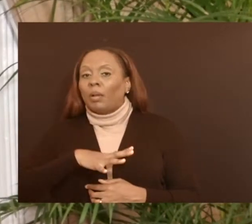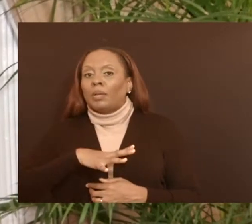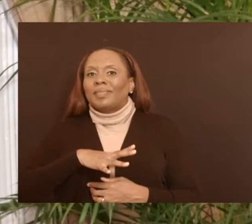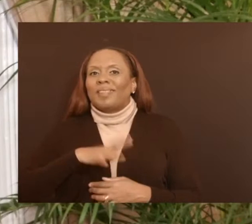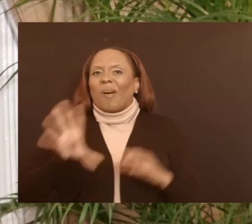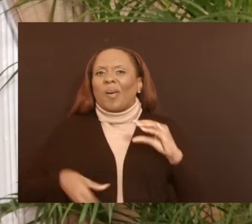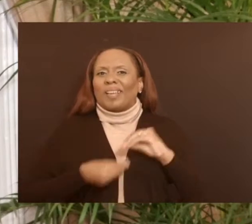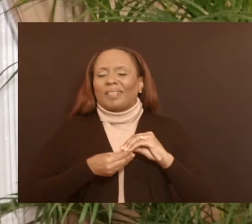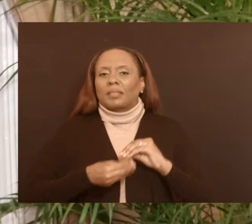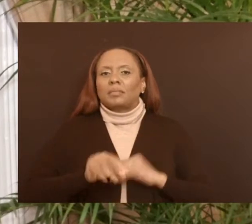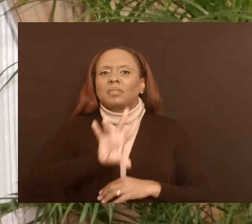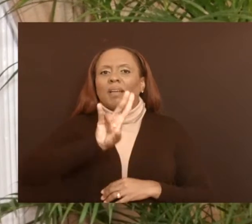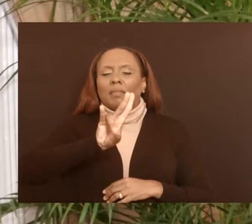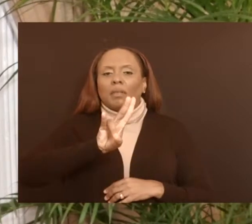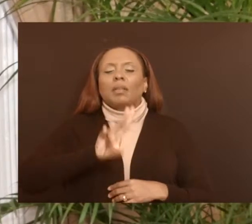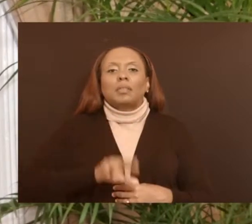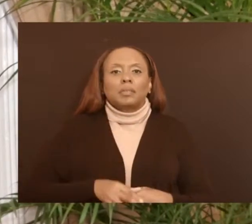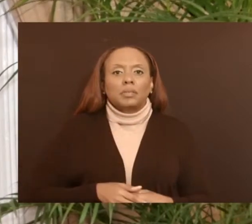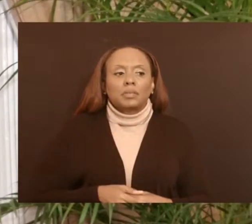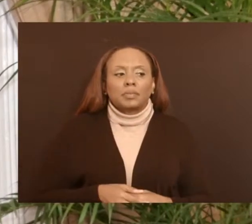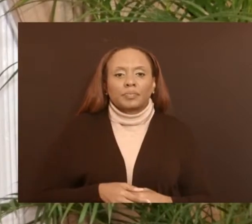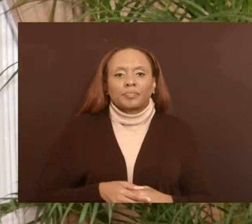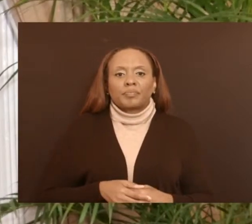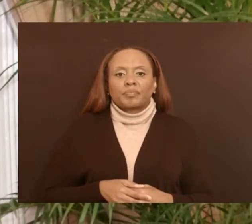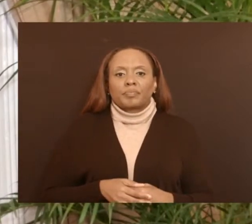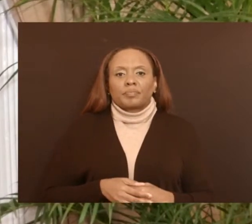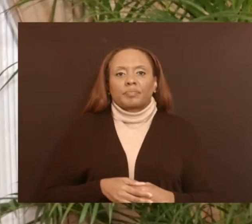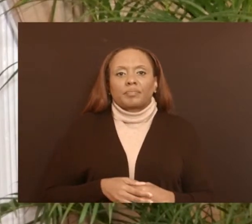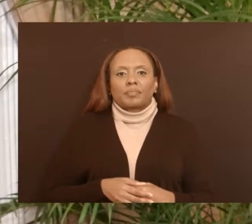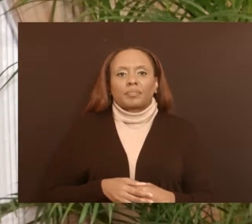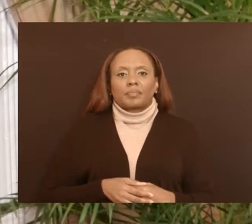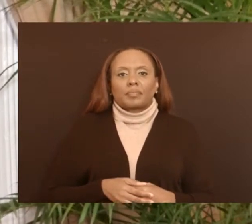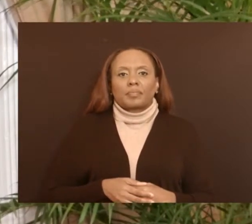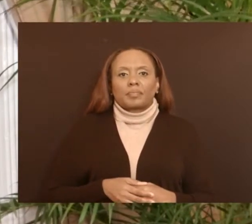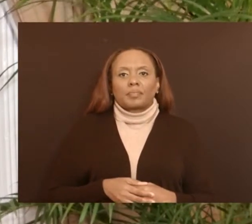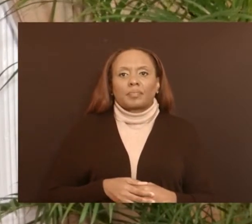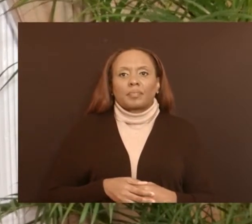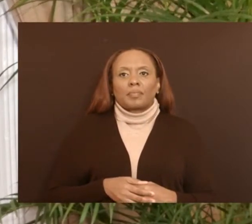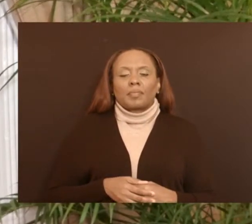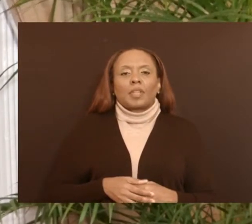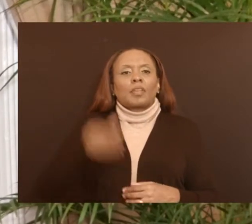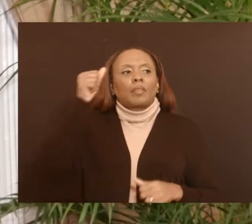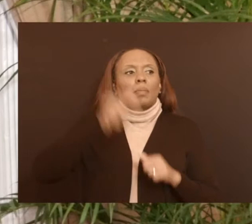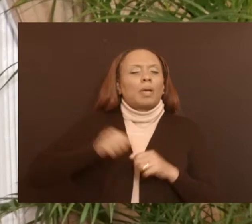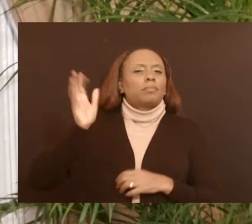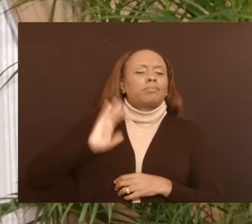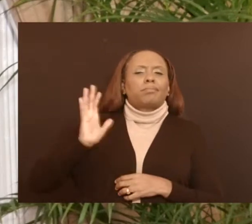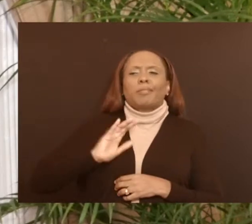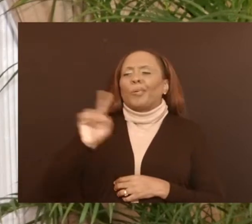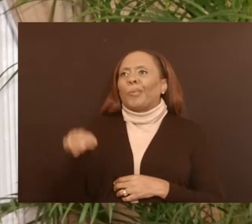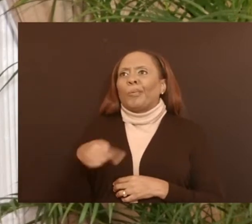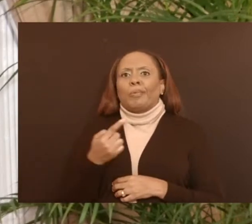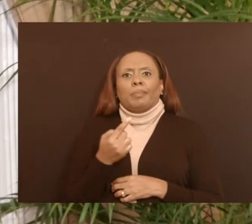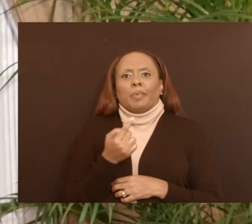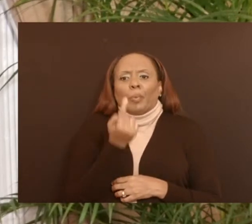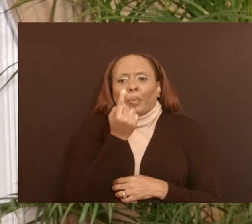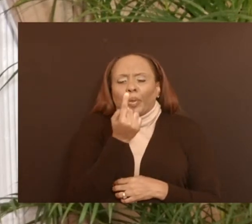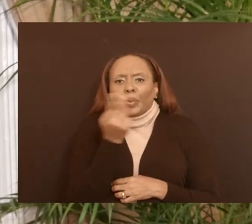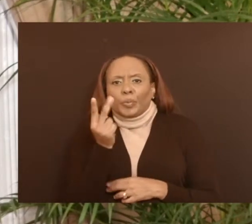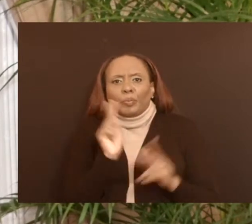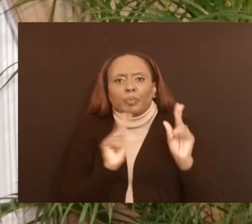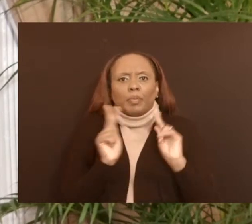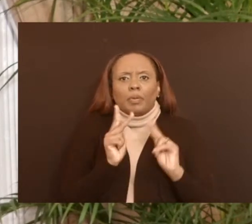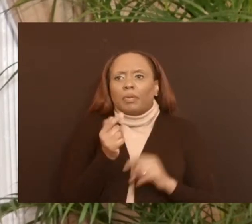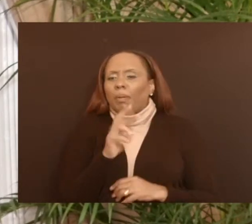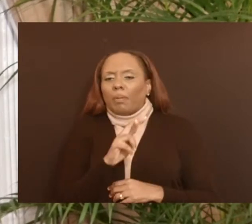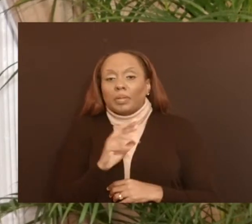through a period where we were having either 0 cases or not more than 2 cases per day for an